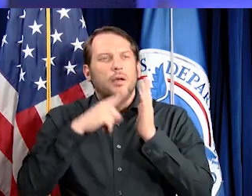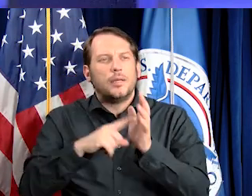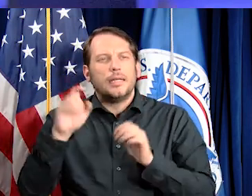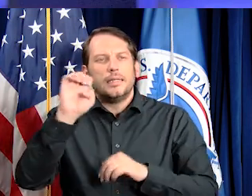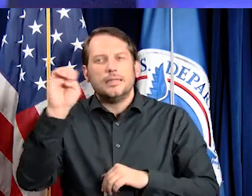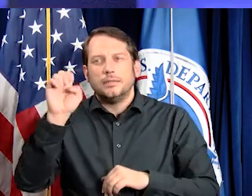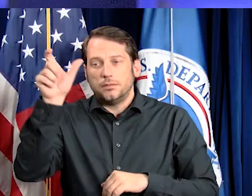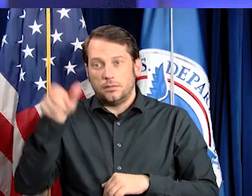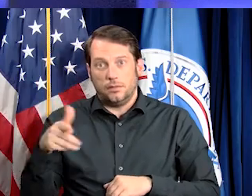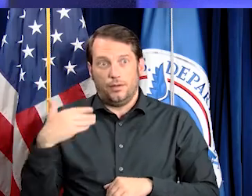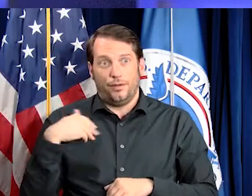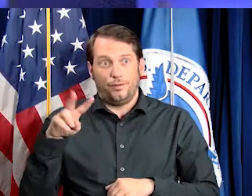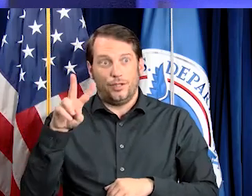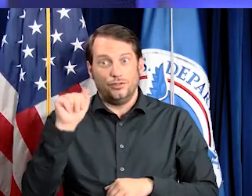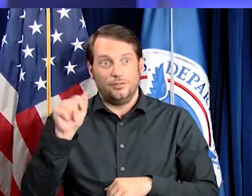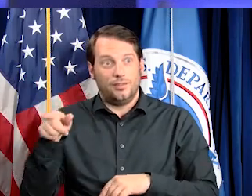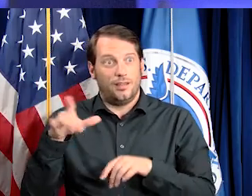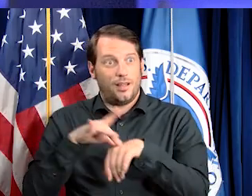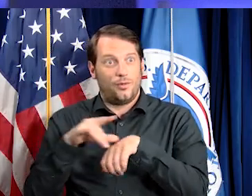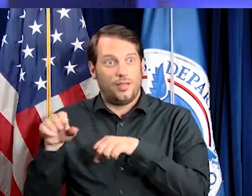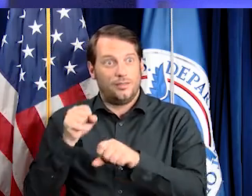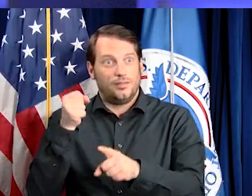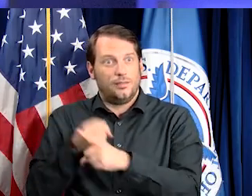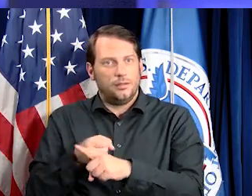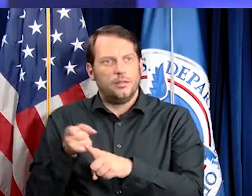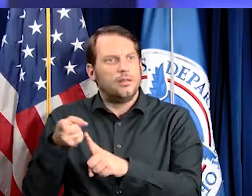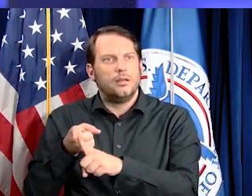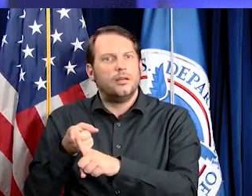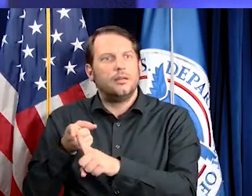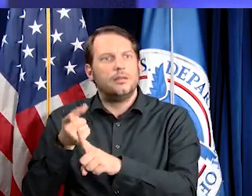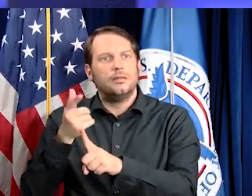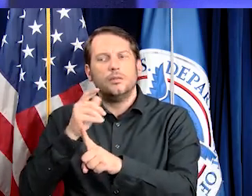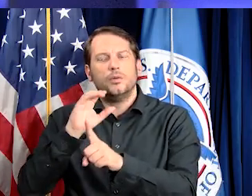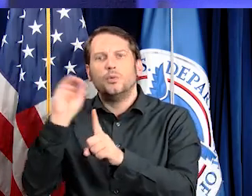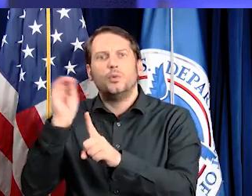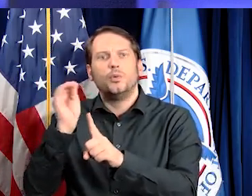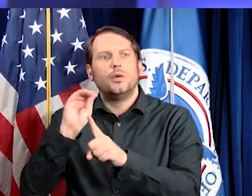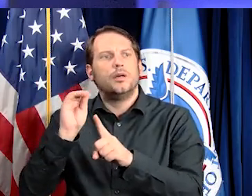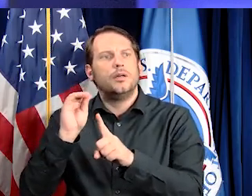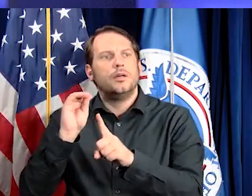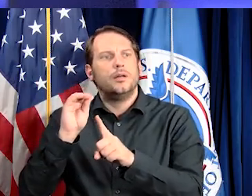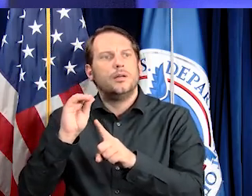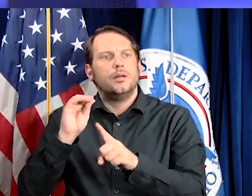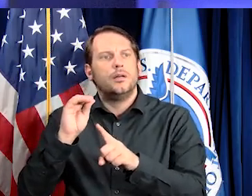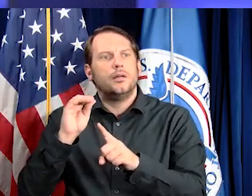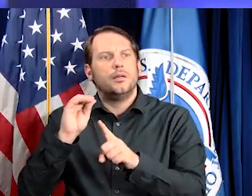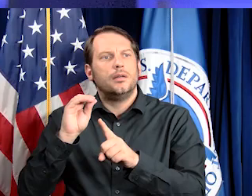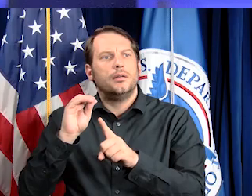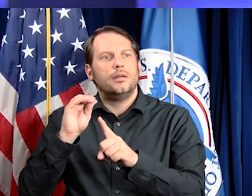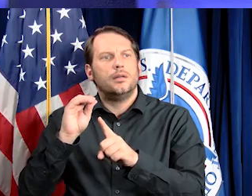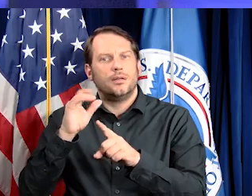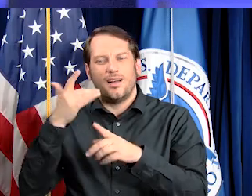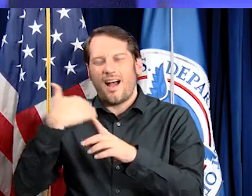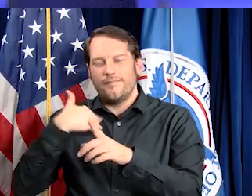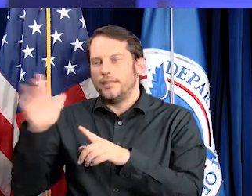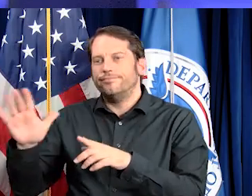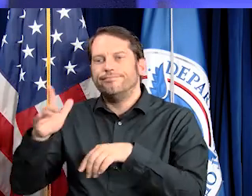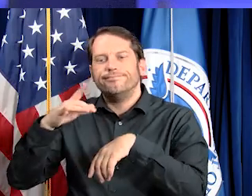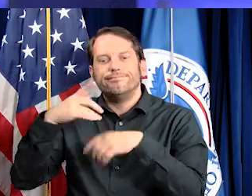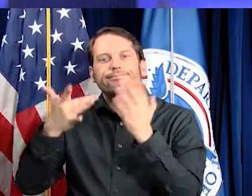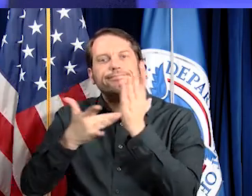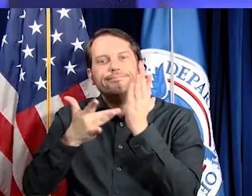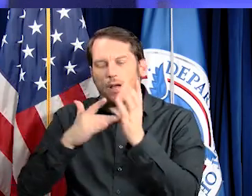happened, where we don't have all these sensors and seismometers. So it's particularly important to